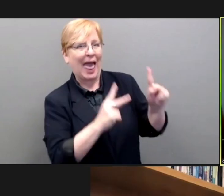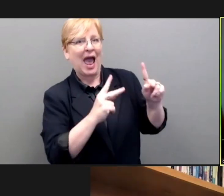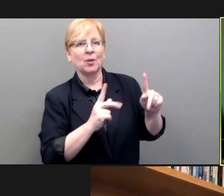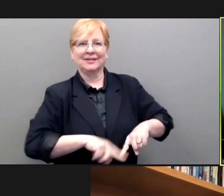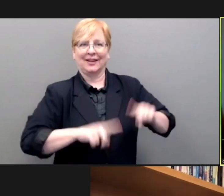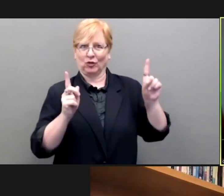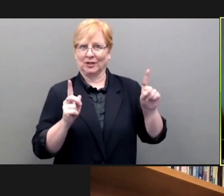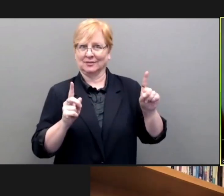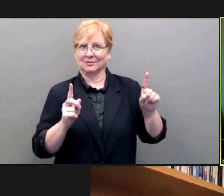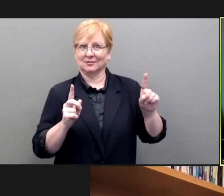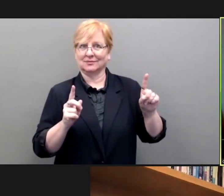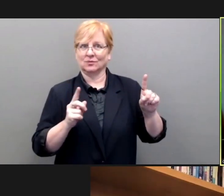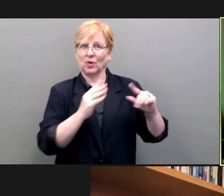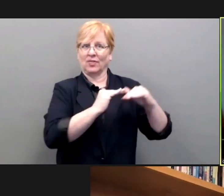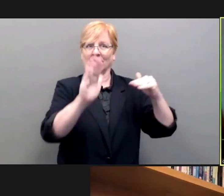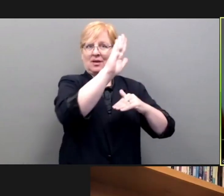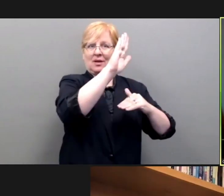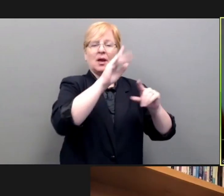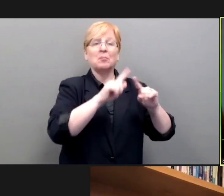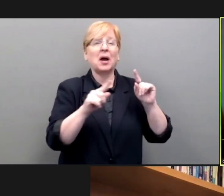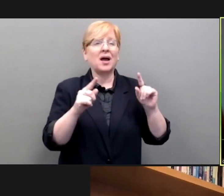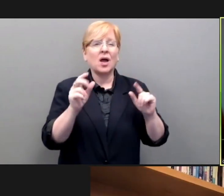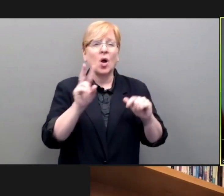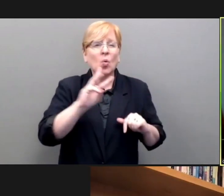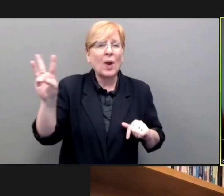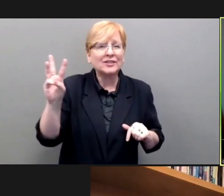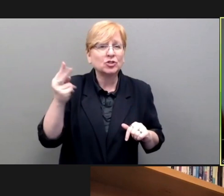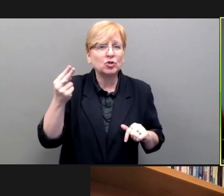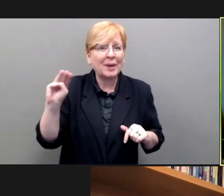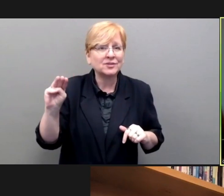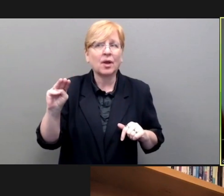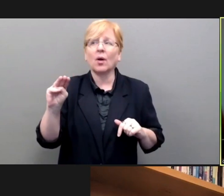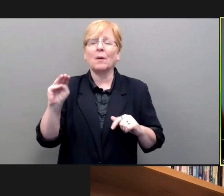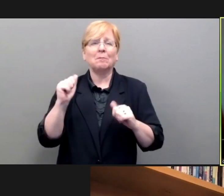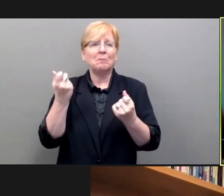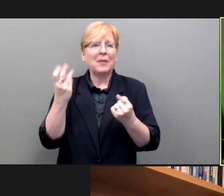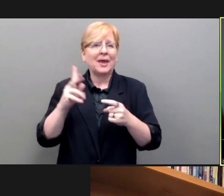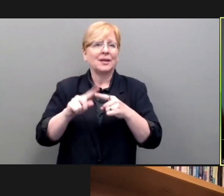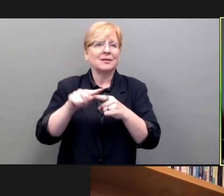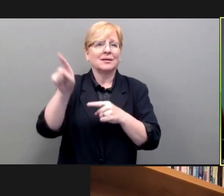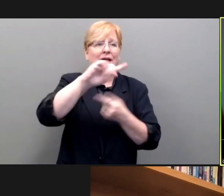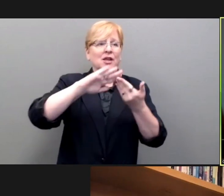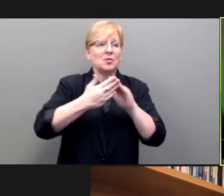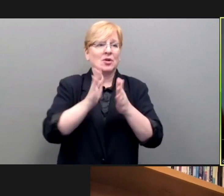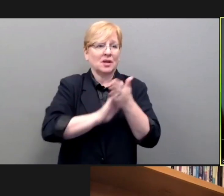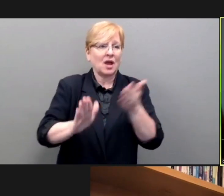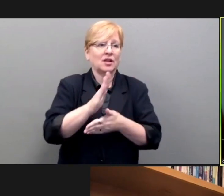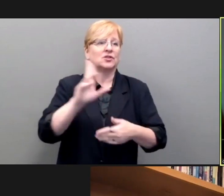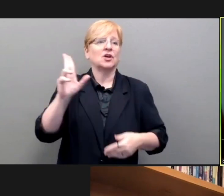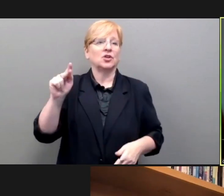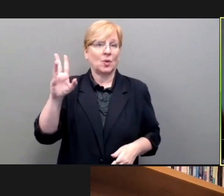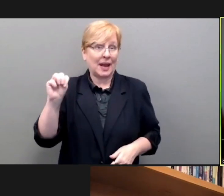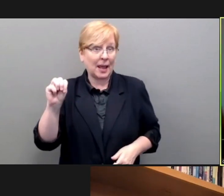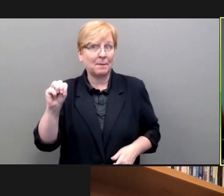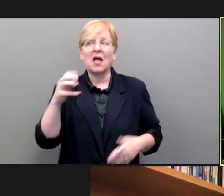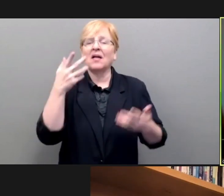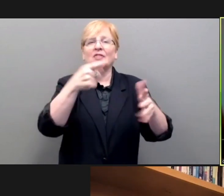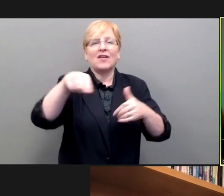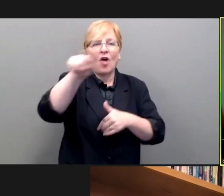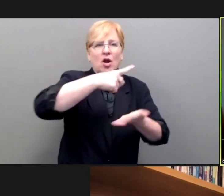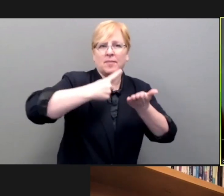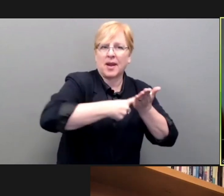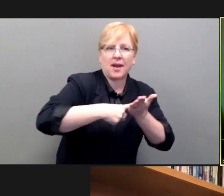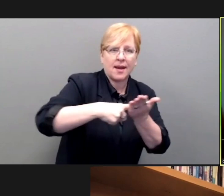universities, Western, University of New Mexico, and others, and community colleges are already making decisions about